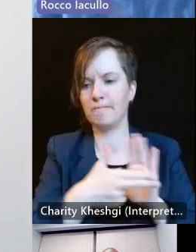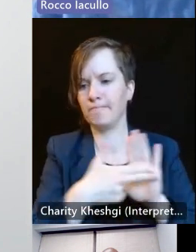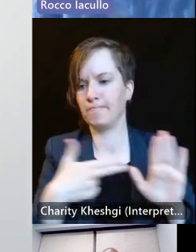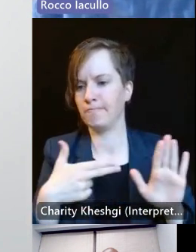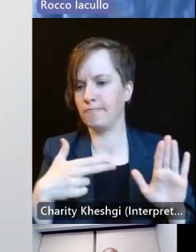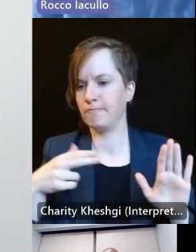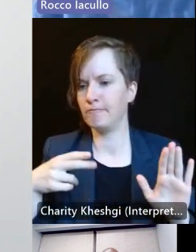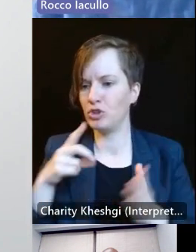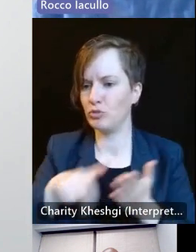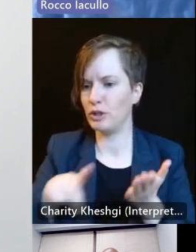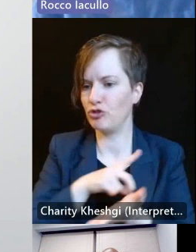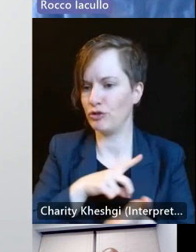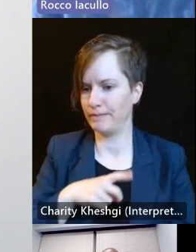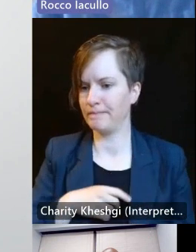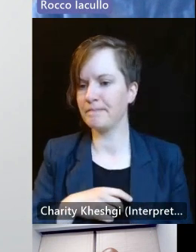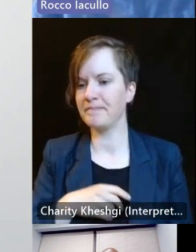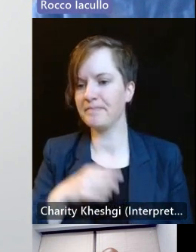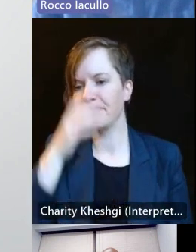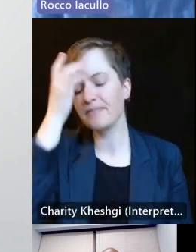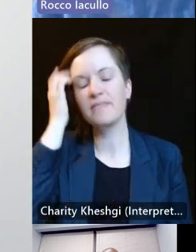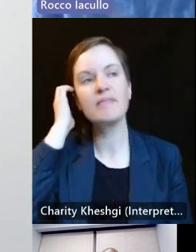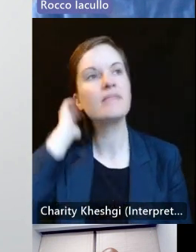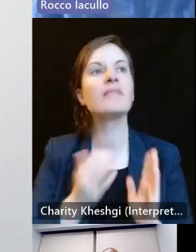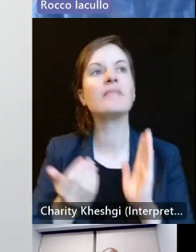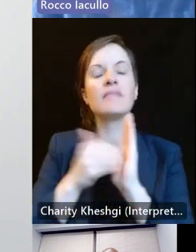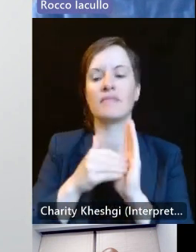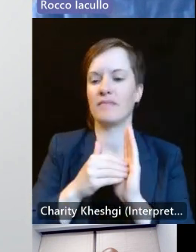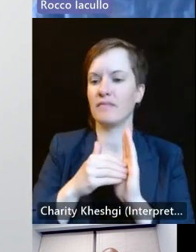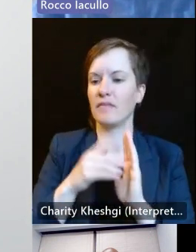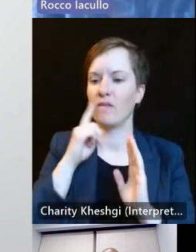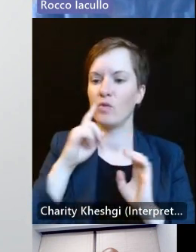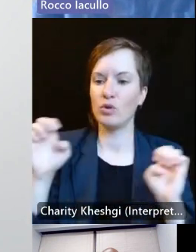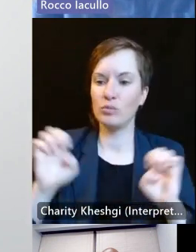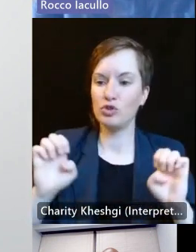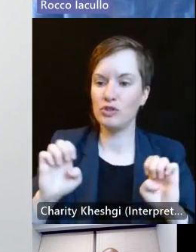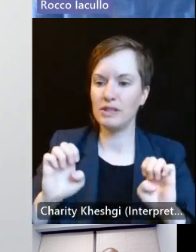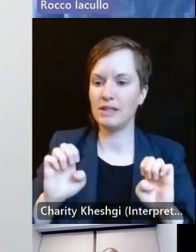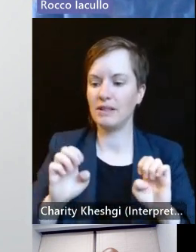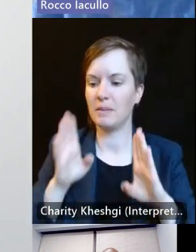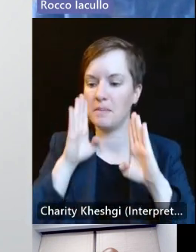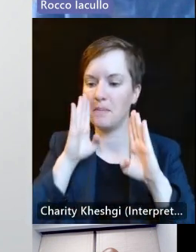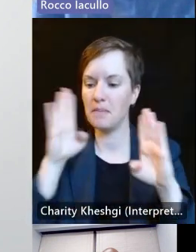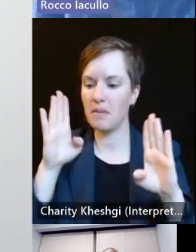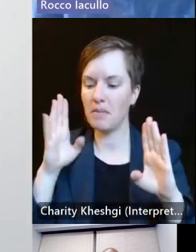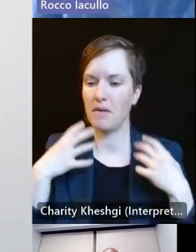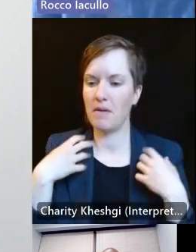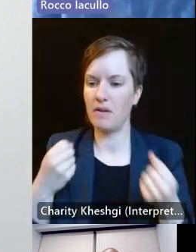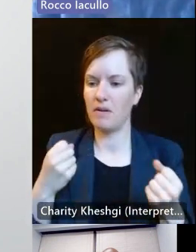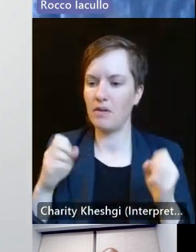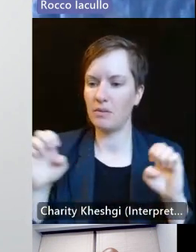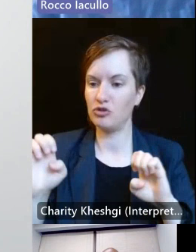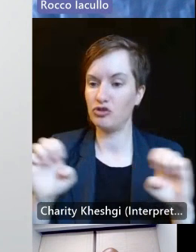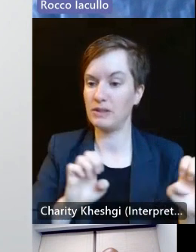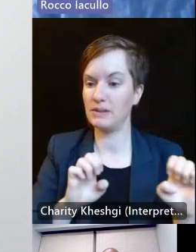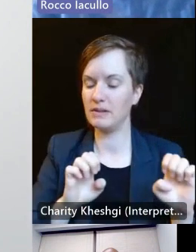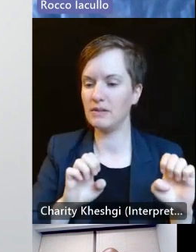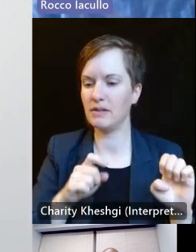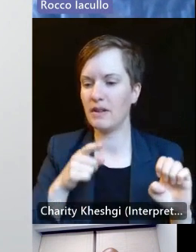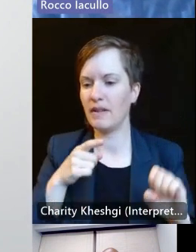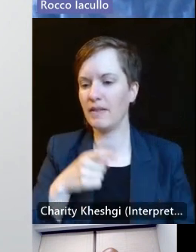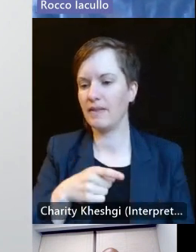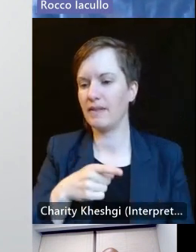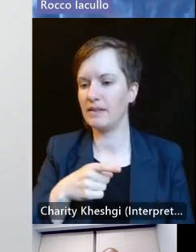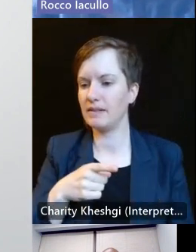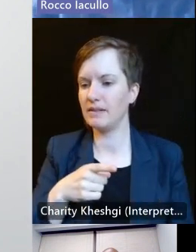of emergencies, when you're dealing with public health emergencies, this statute is one that would